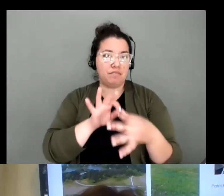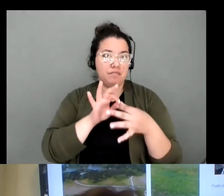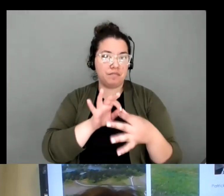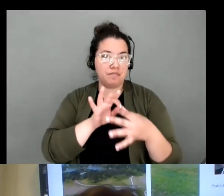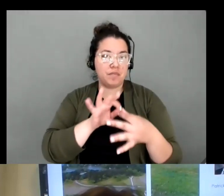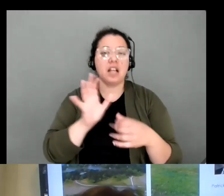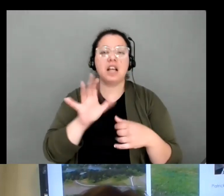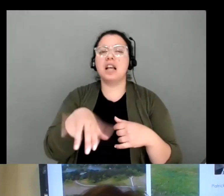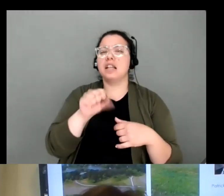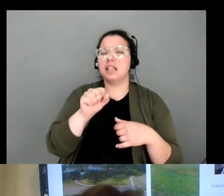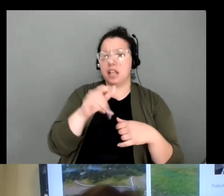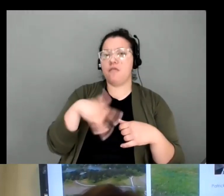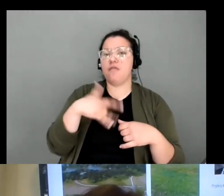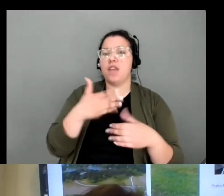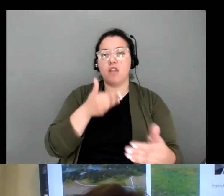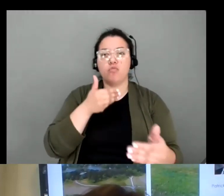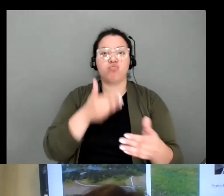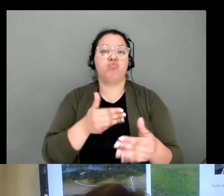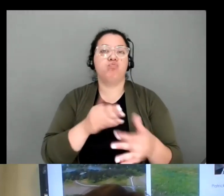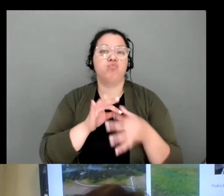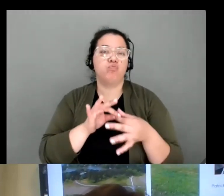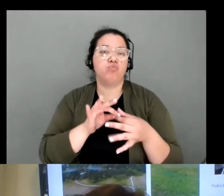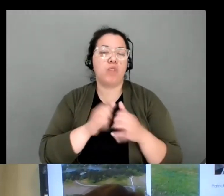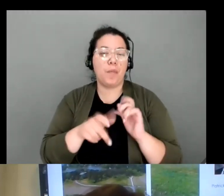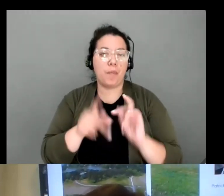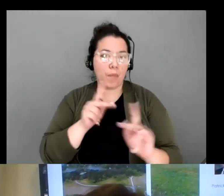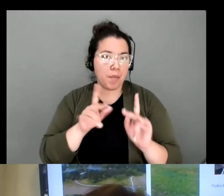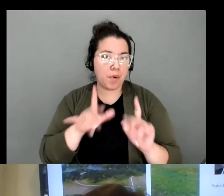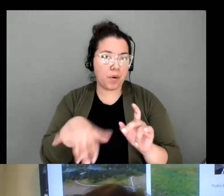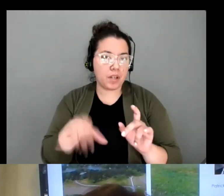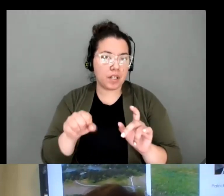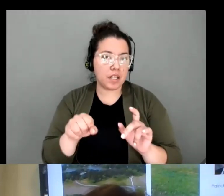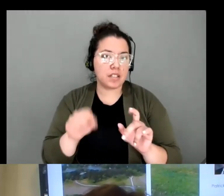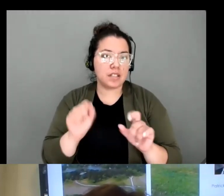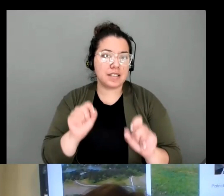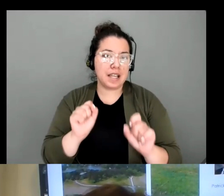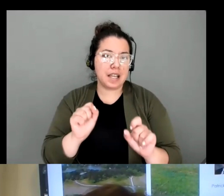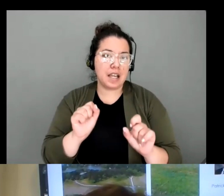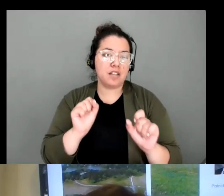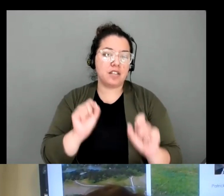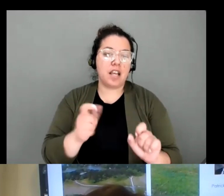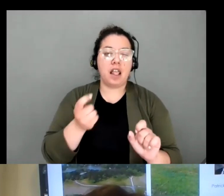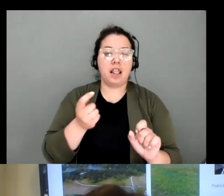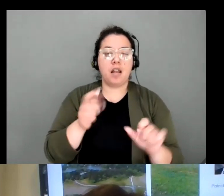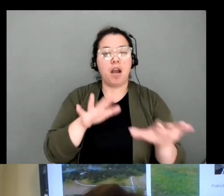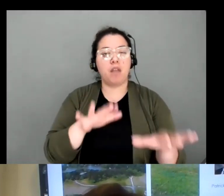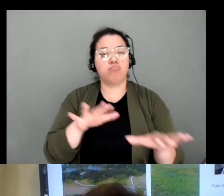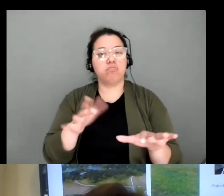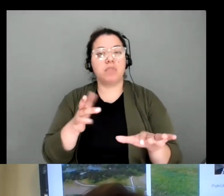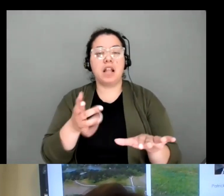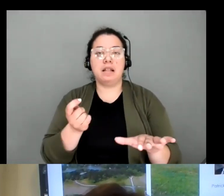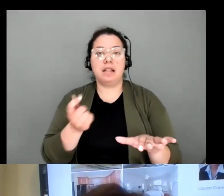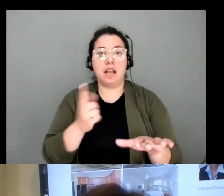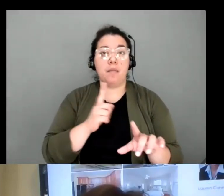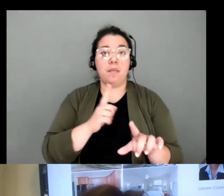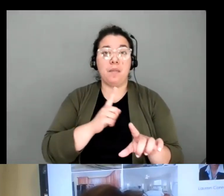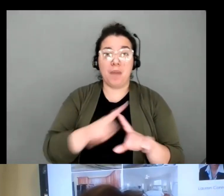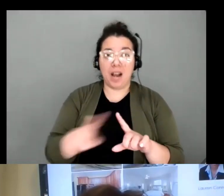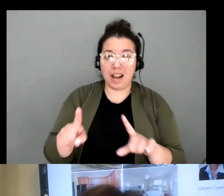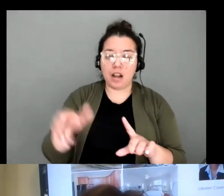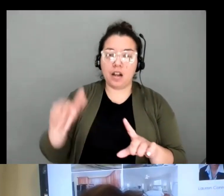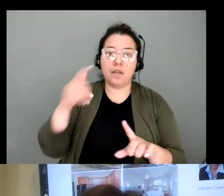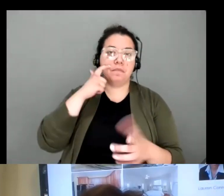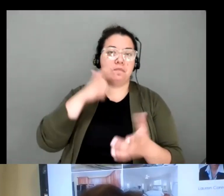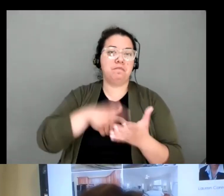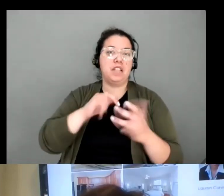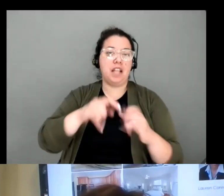do get close to people and can, to a certain extent, be casual, but you definitely know the boundaries and